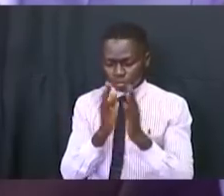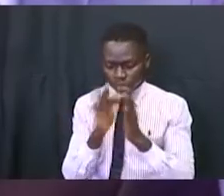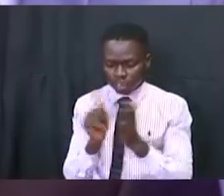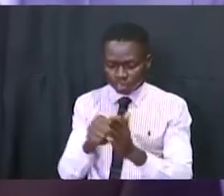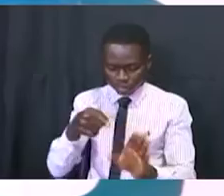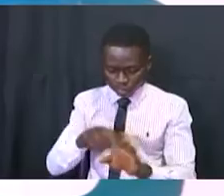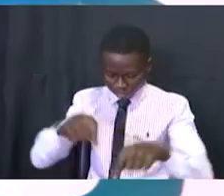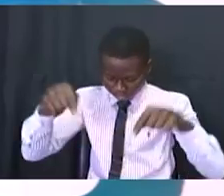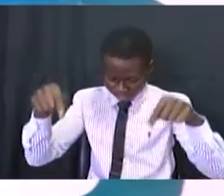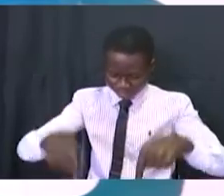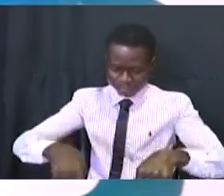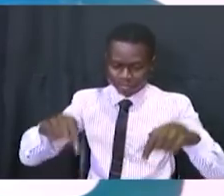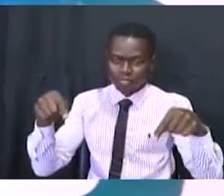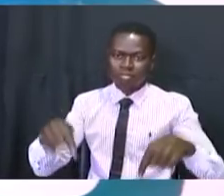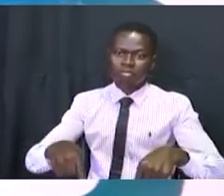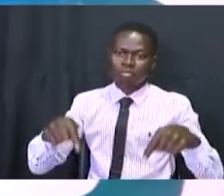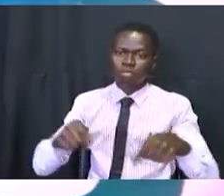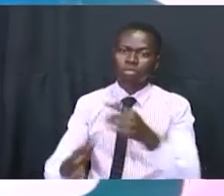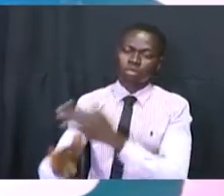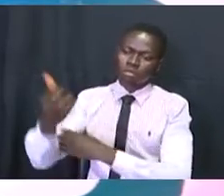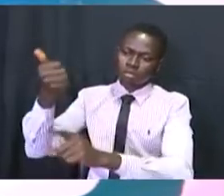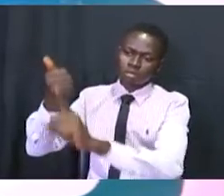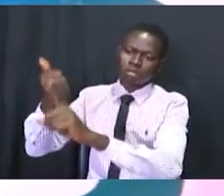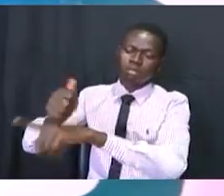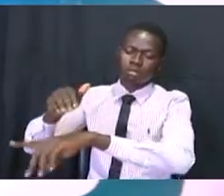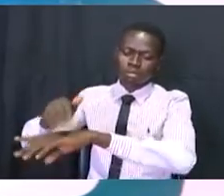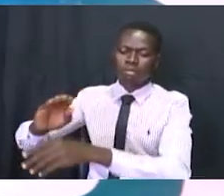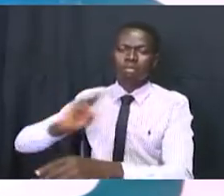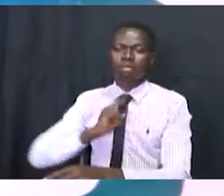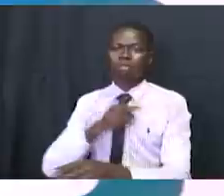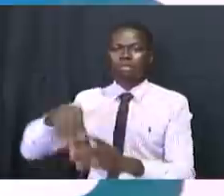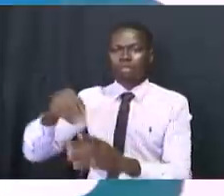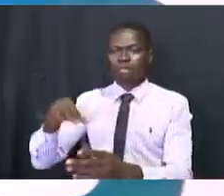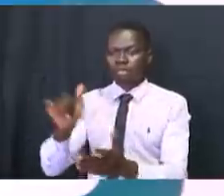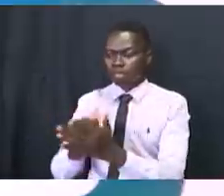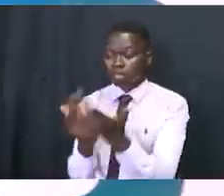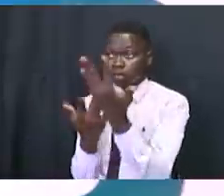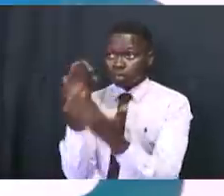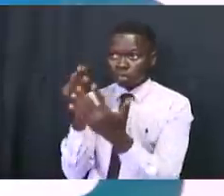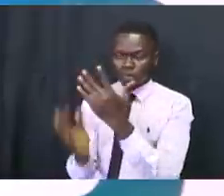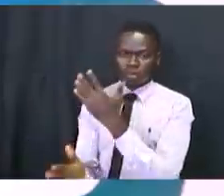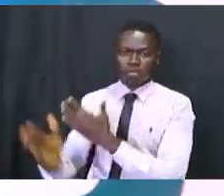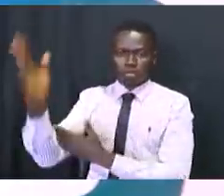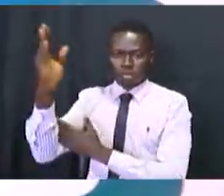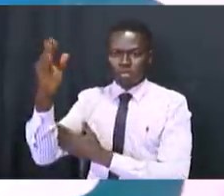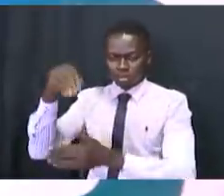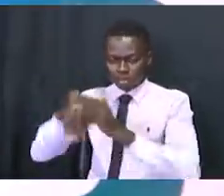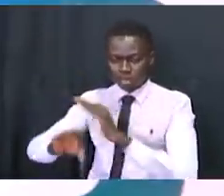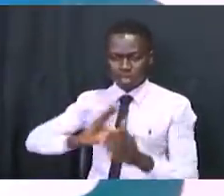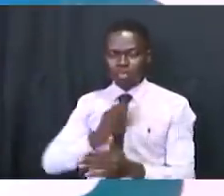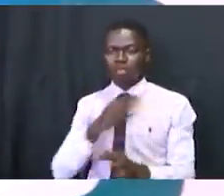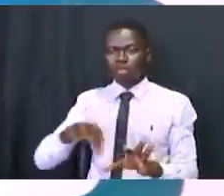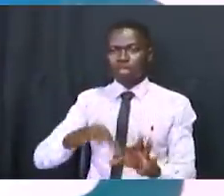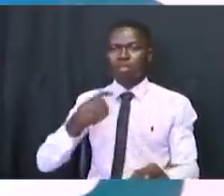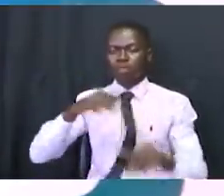today, that God will send us out, that the fire of the Lord will be ignited in our spirits, that we